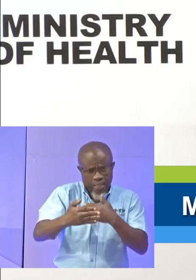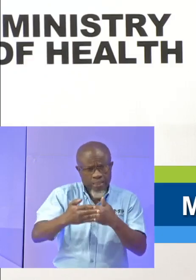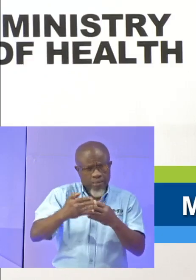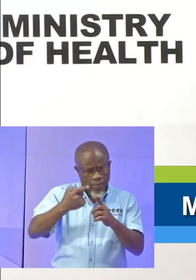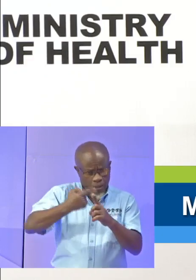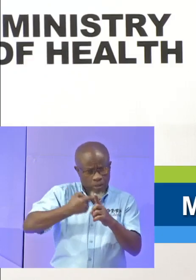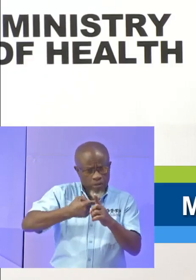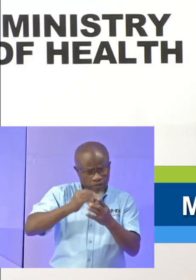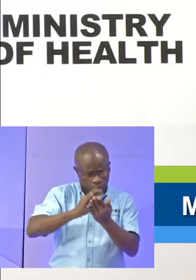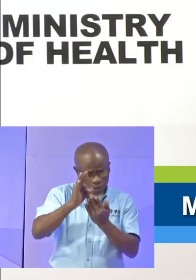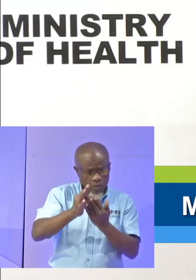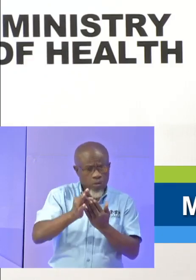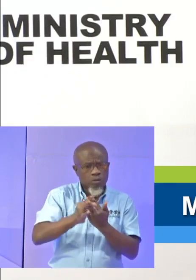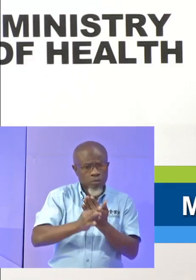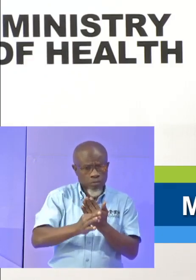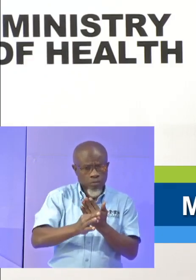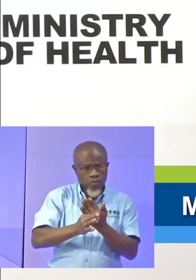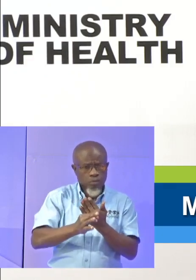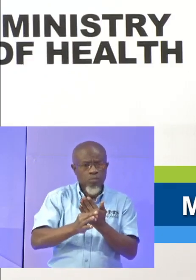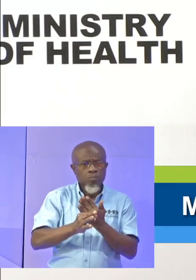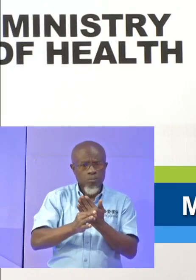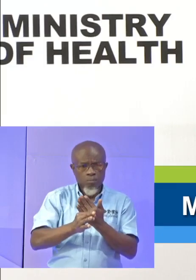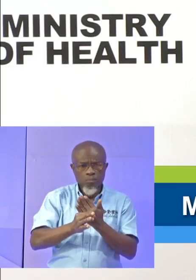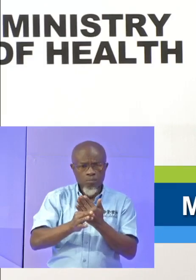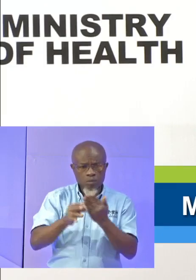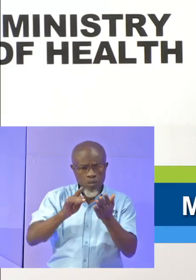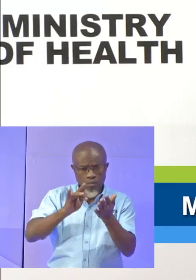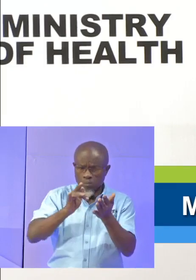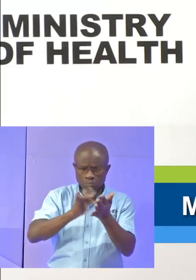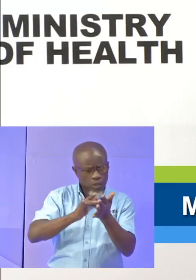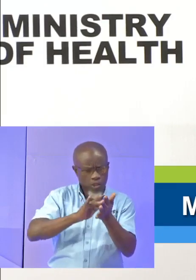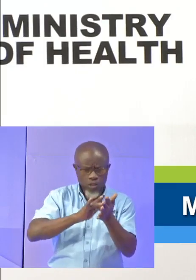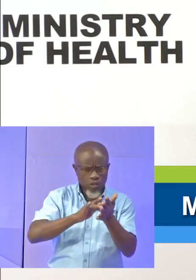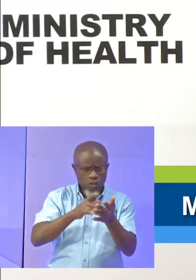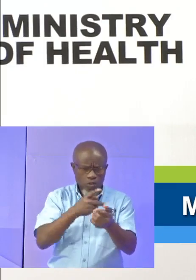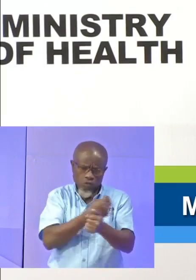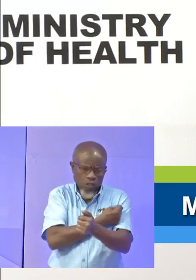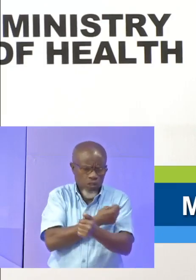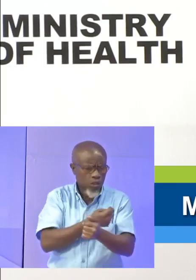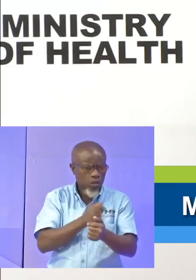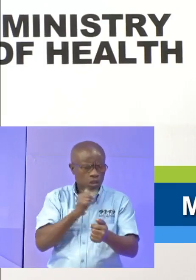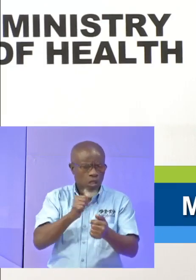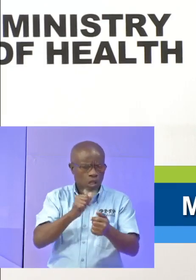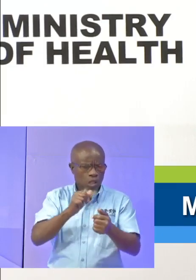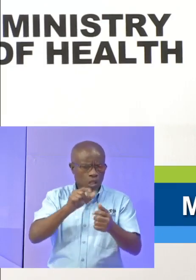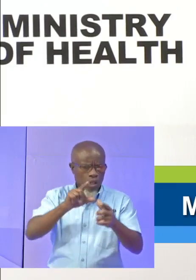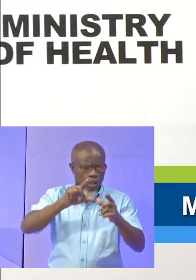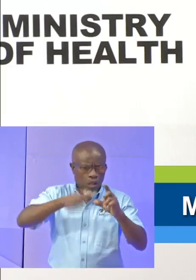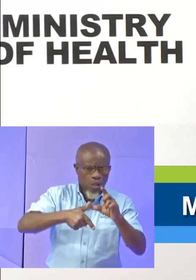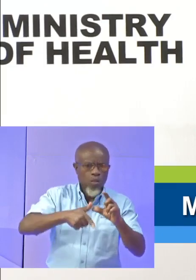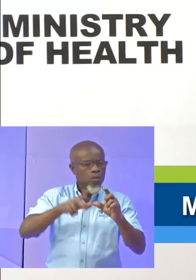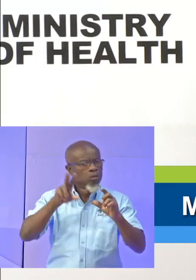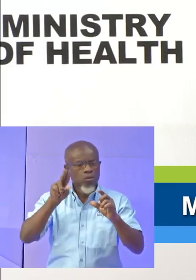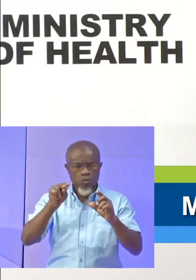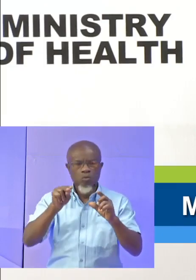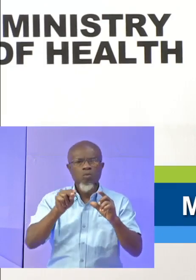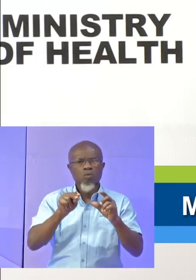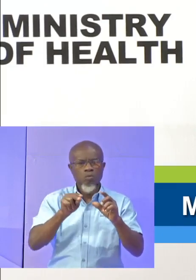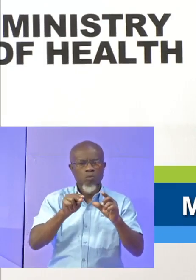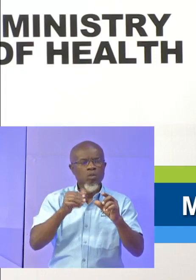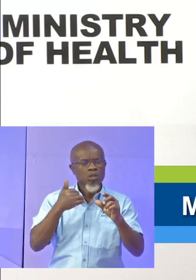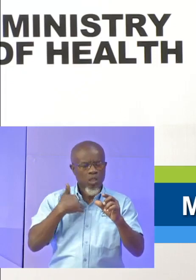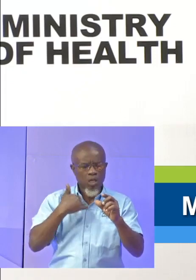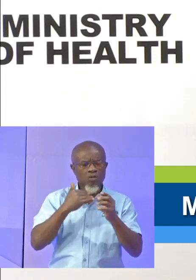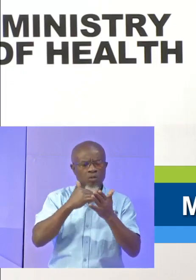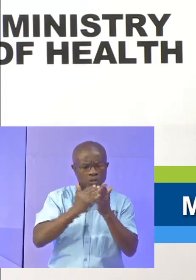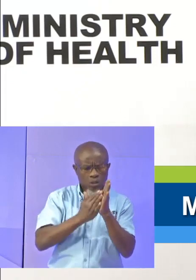or the medicine does not simply deteriorate all 100%. There is a period of time